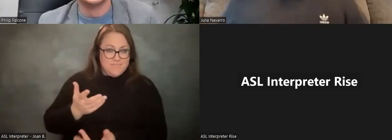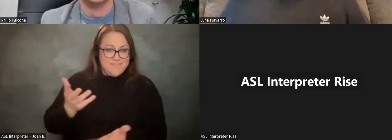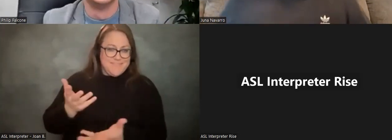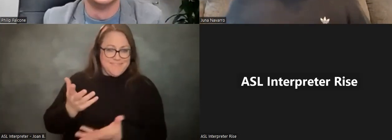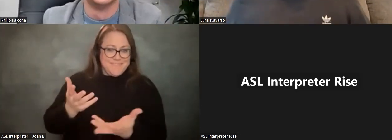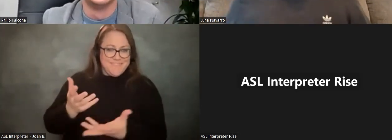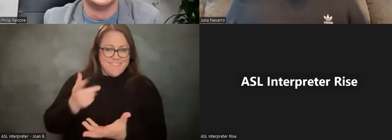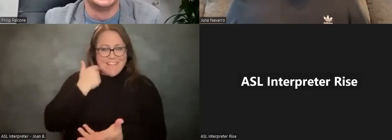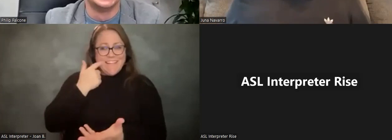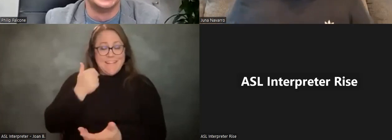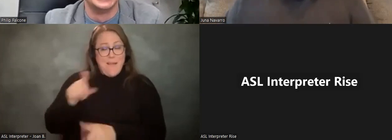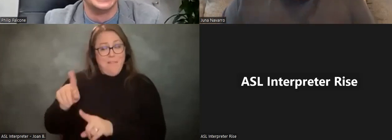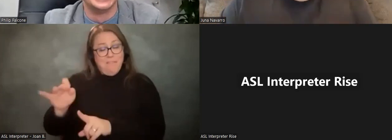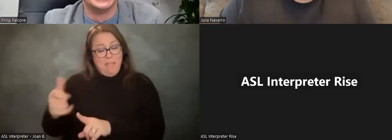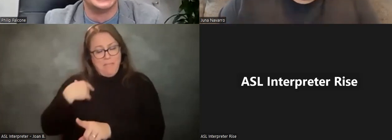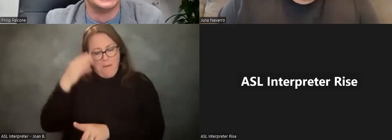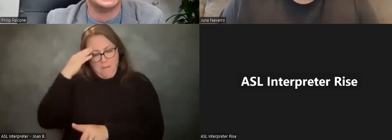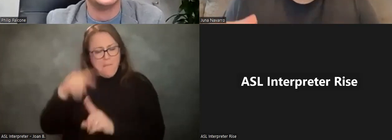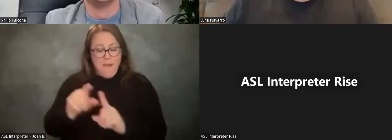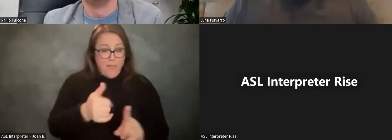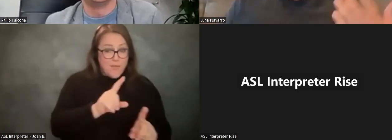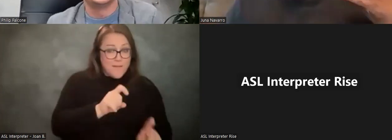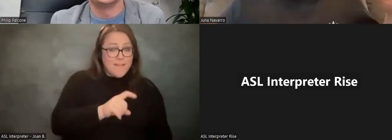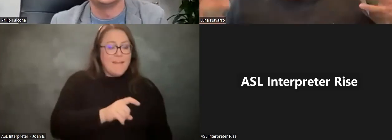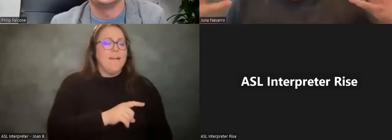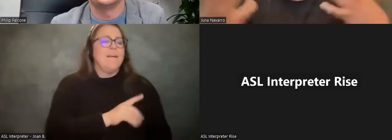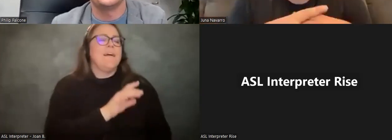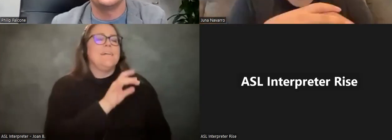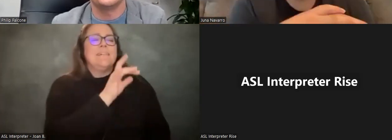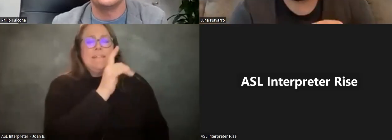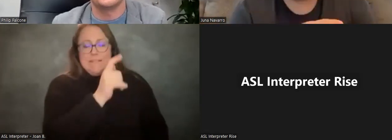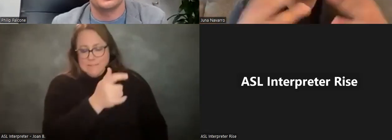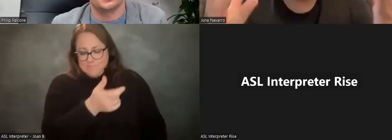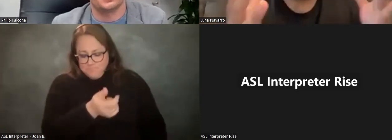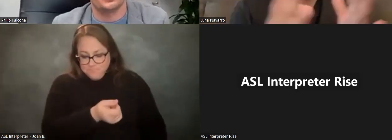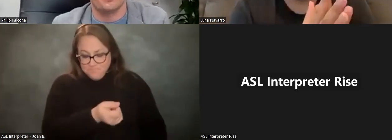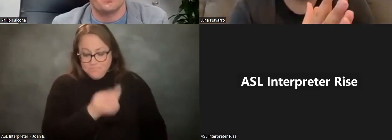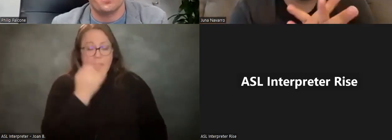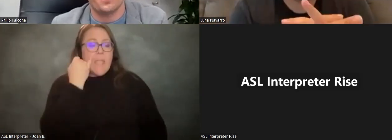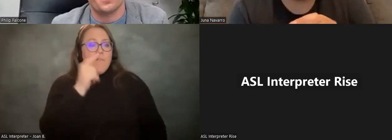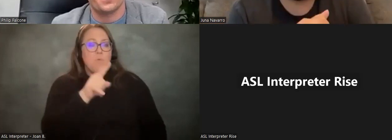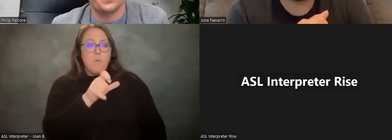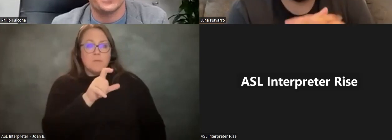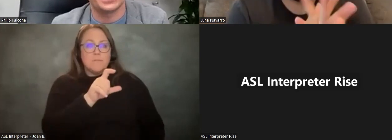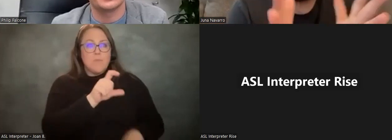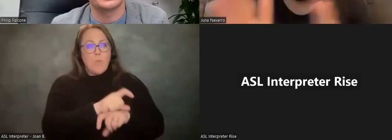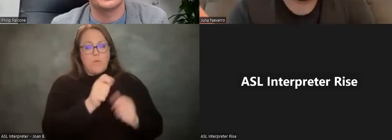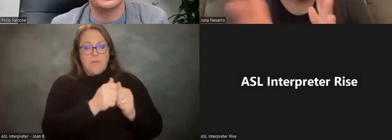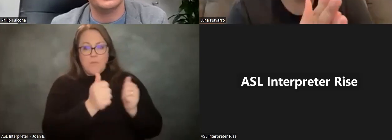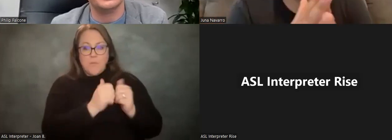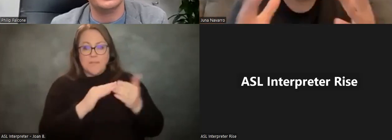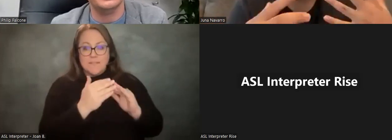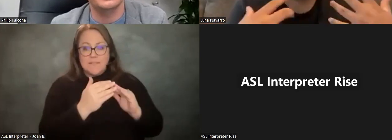actually. Yes. So say you want to work with the city, and maybe the city was like